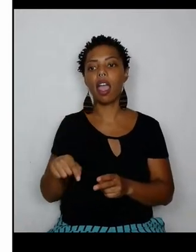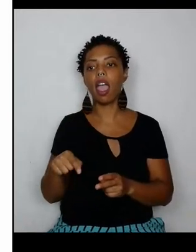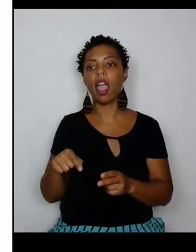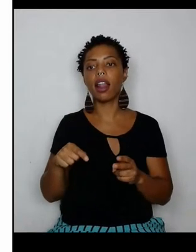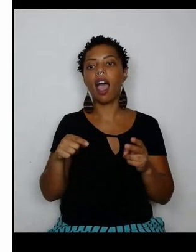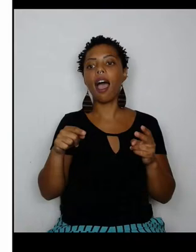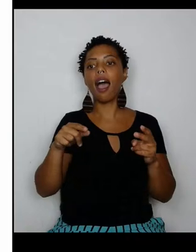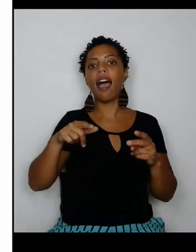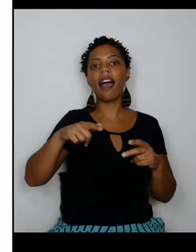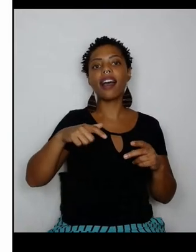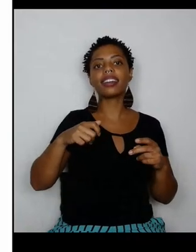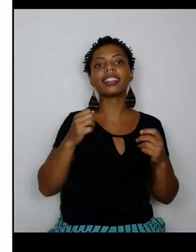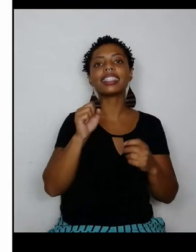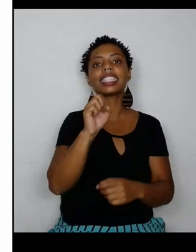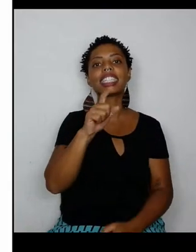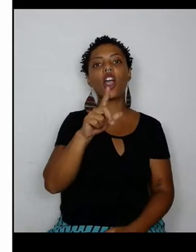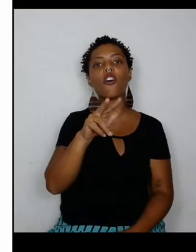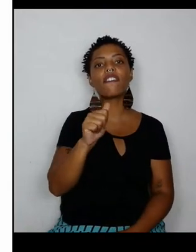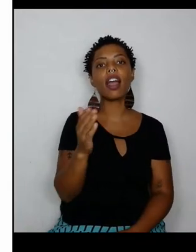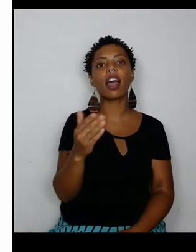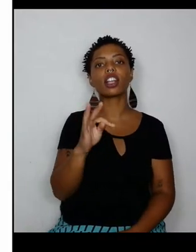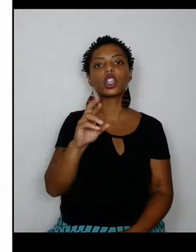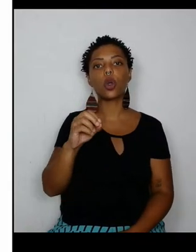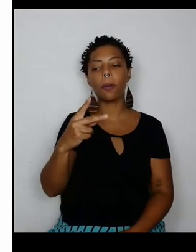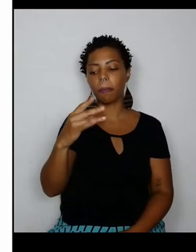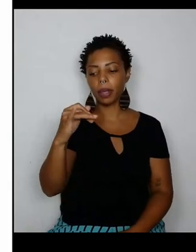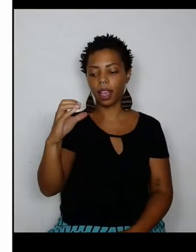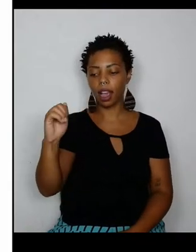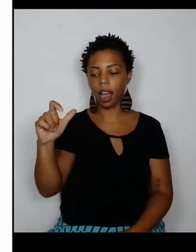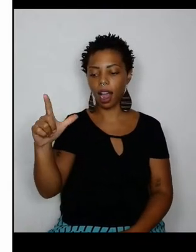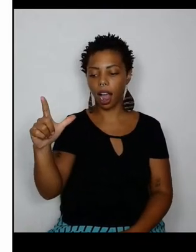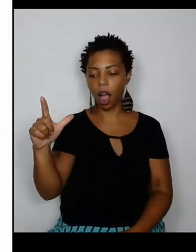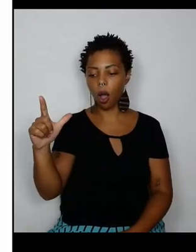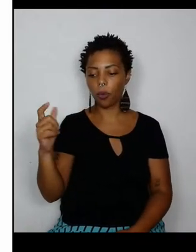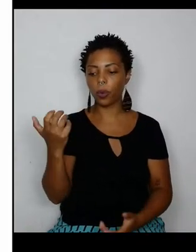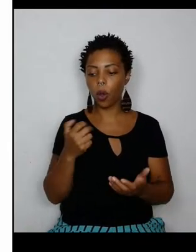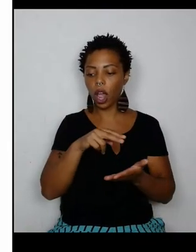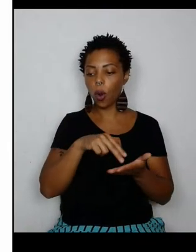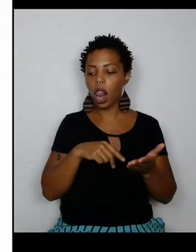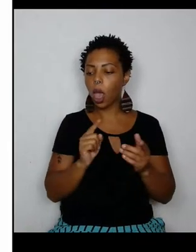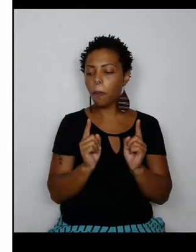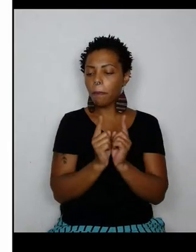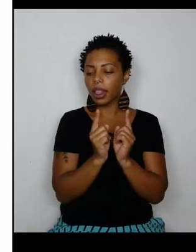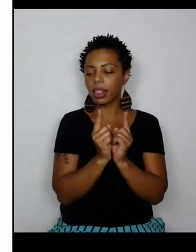it was called in the tropical jungle and